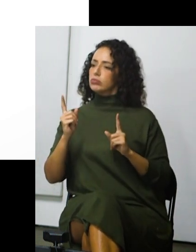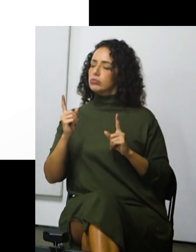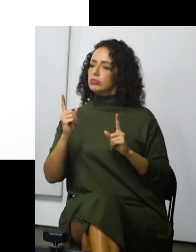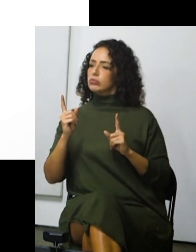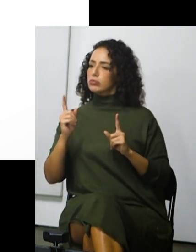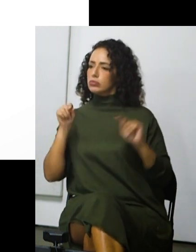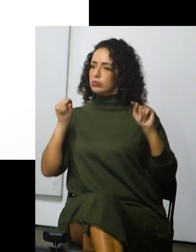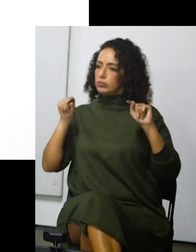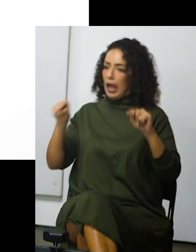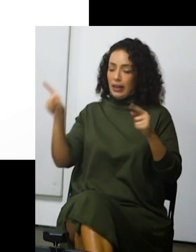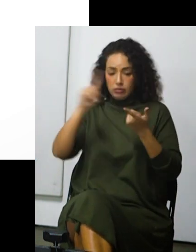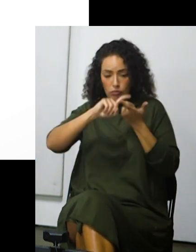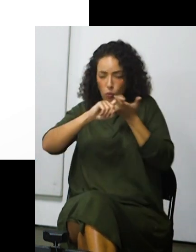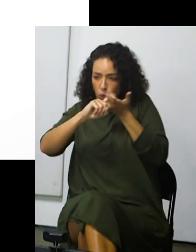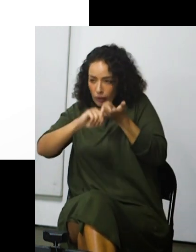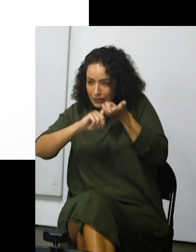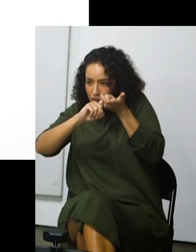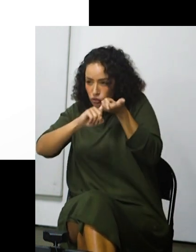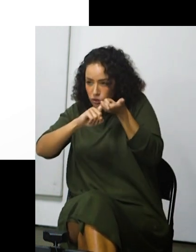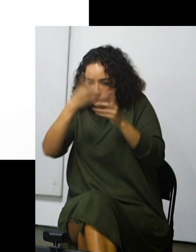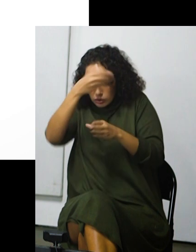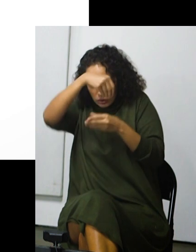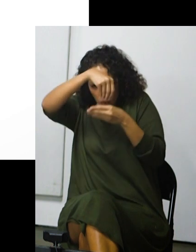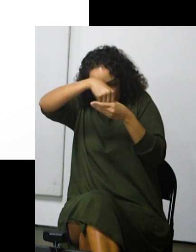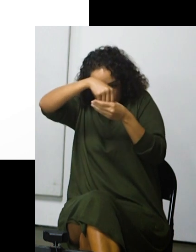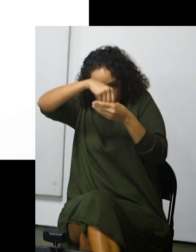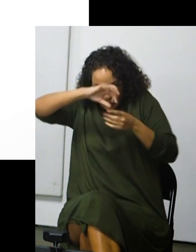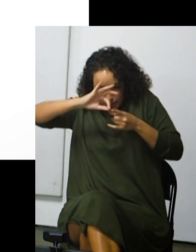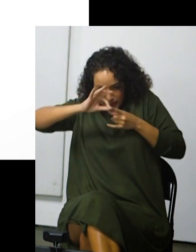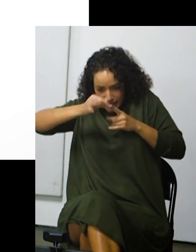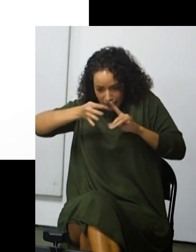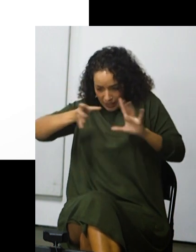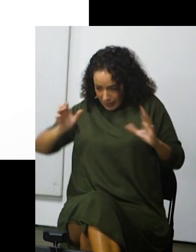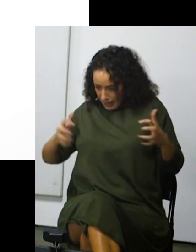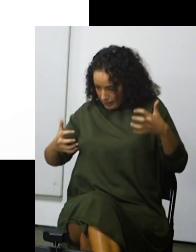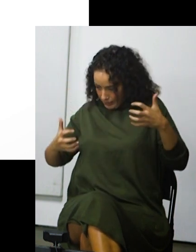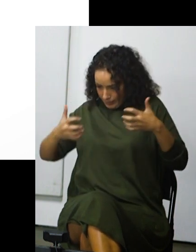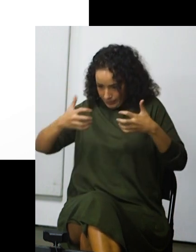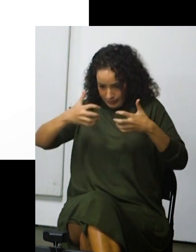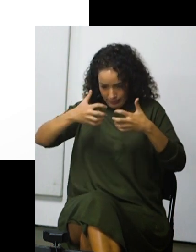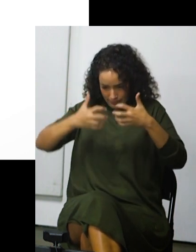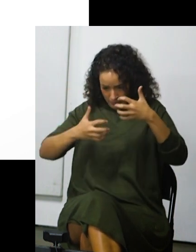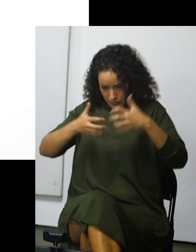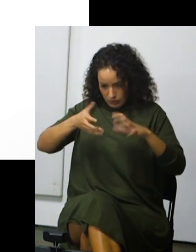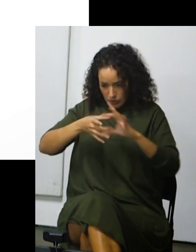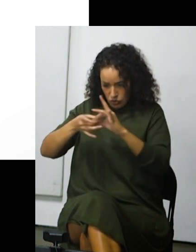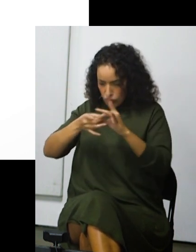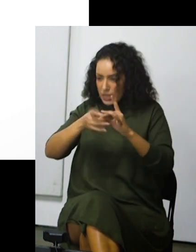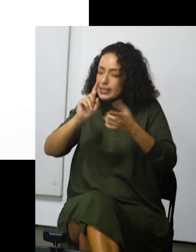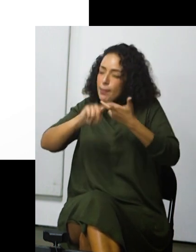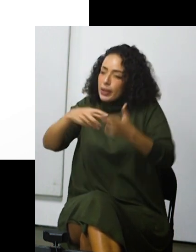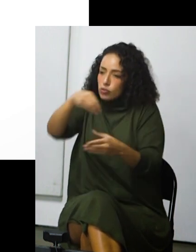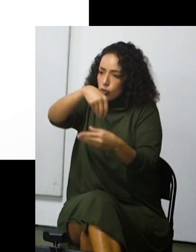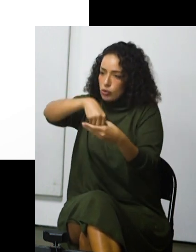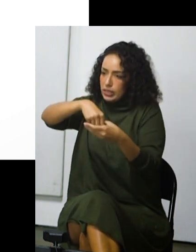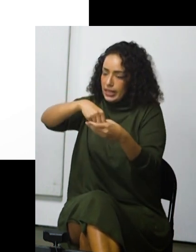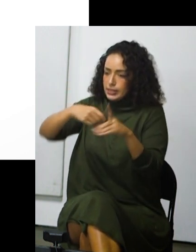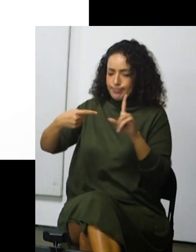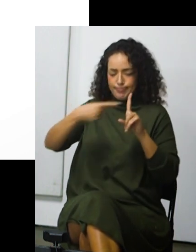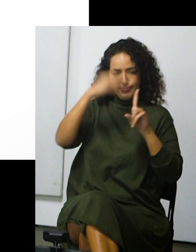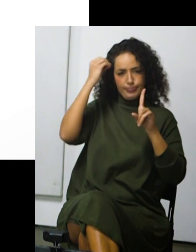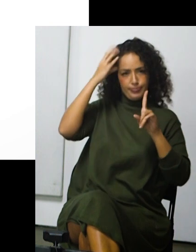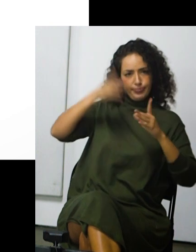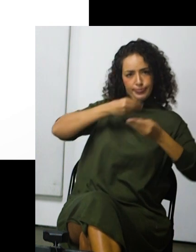and the contingent, contextually specific relationship that misfit describes. So she elaborates that misfit